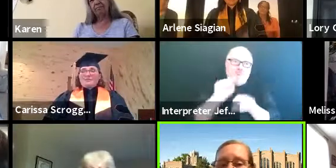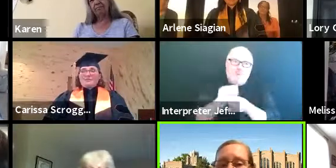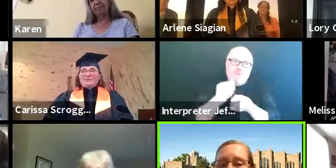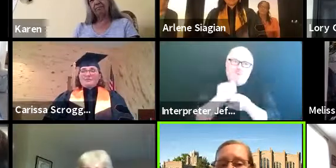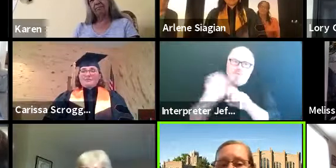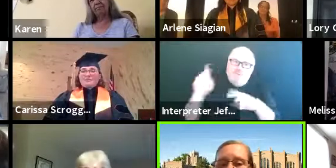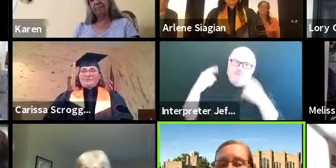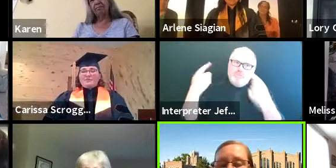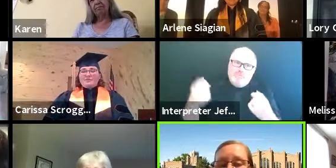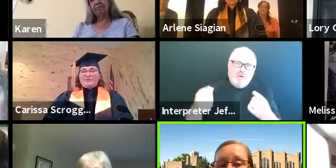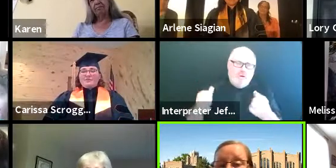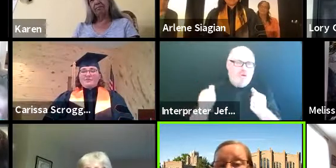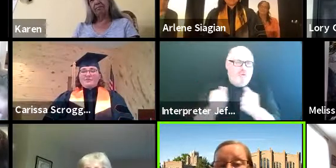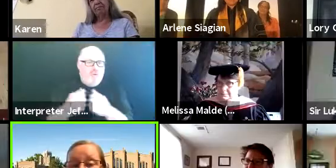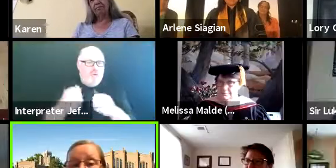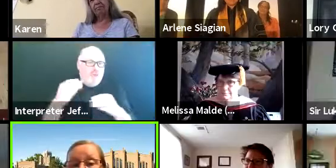with